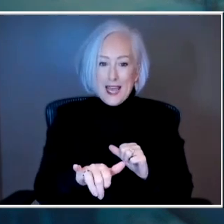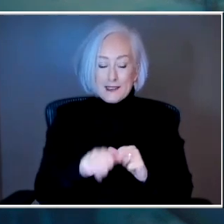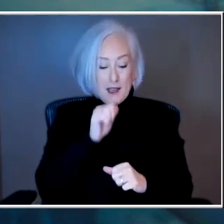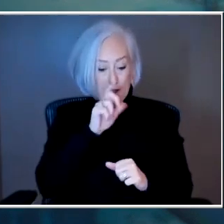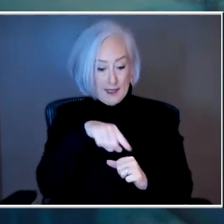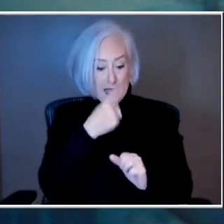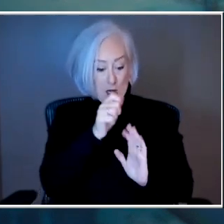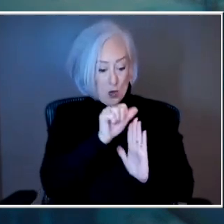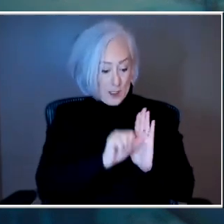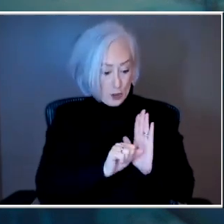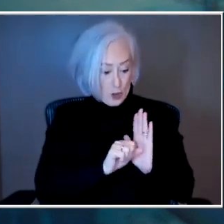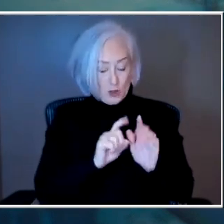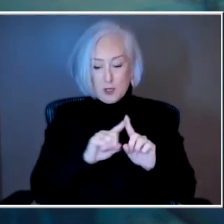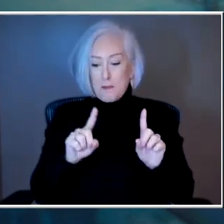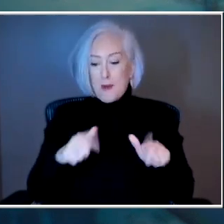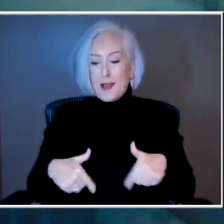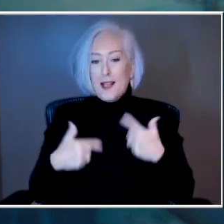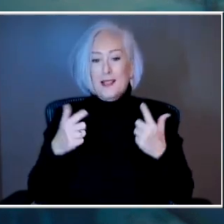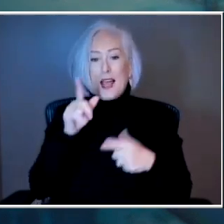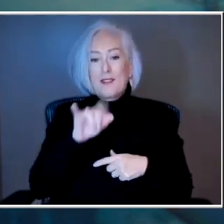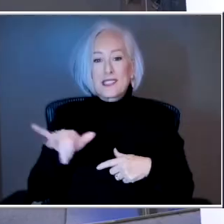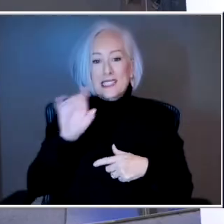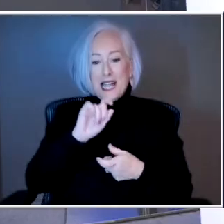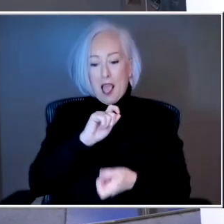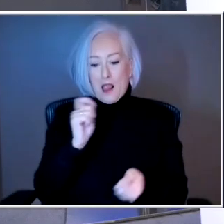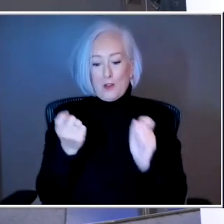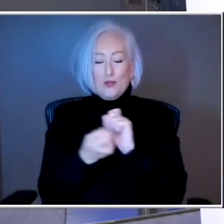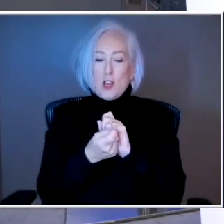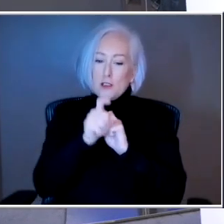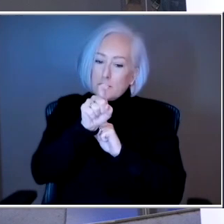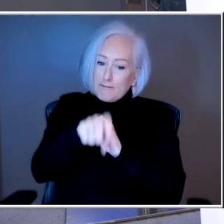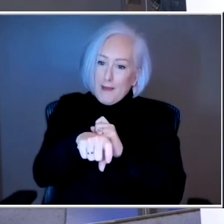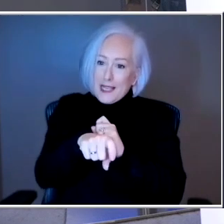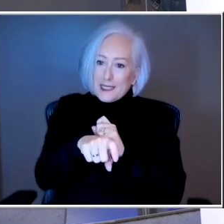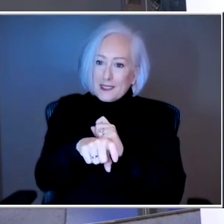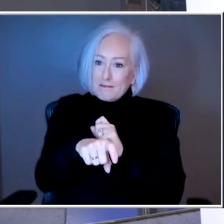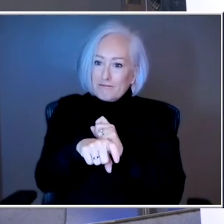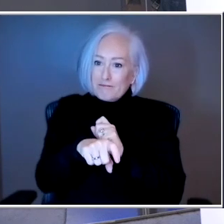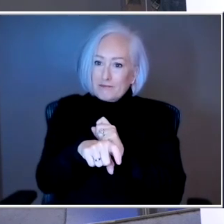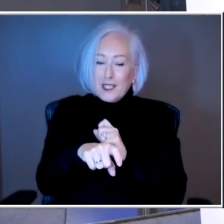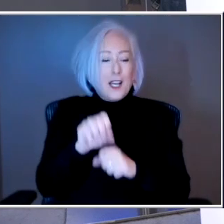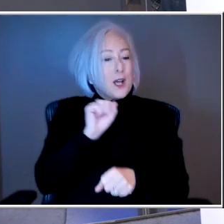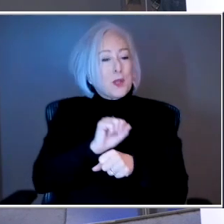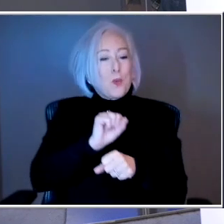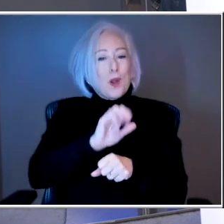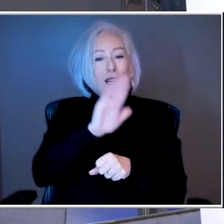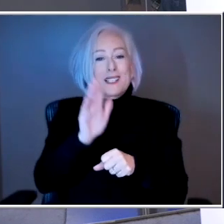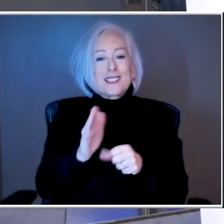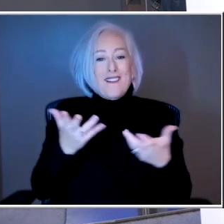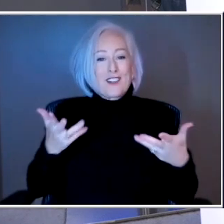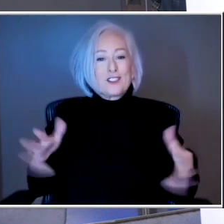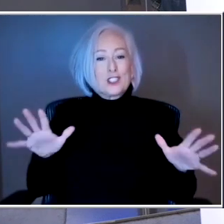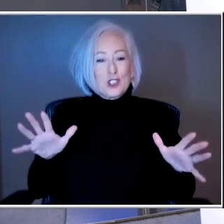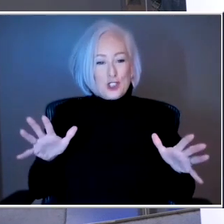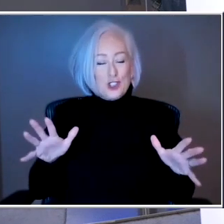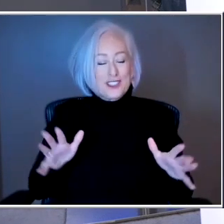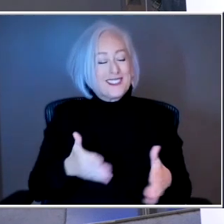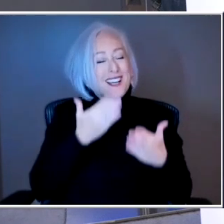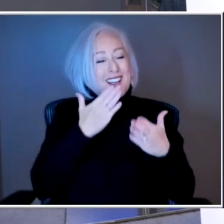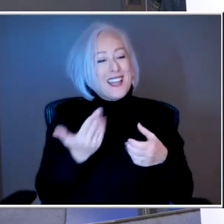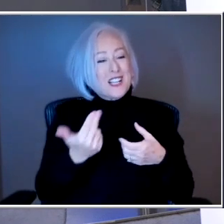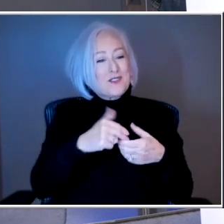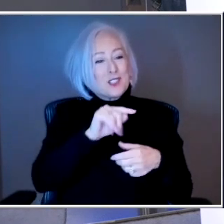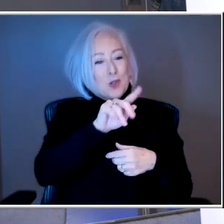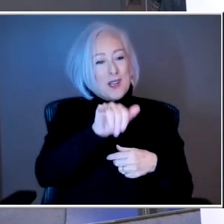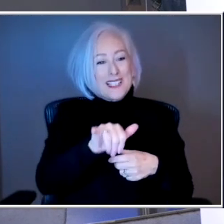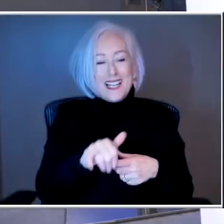lifestyle changes. The work is never done. Right. Lifelong. Thank you, Tammy, for being here with us today. Thank you and for sharing. having me. Yes,